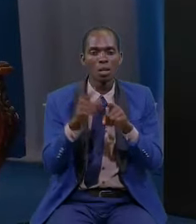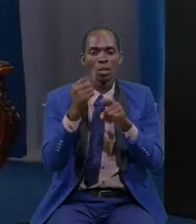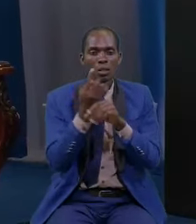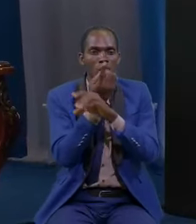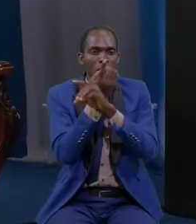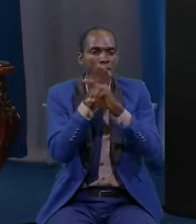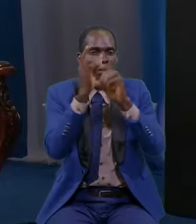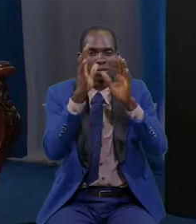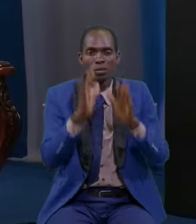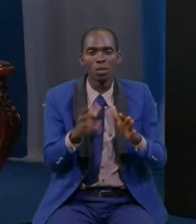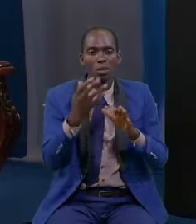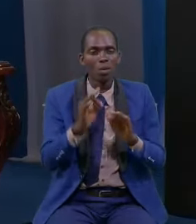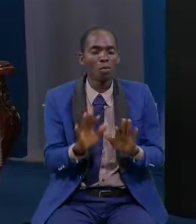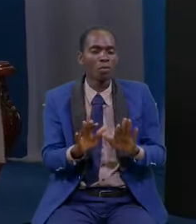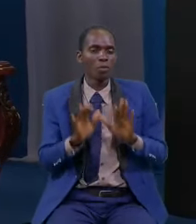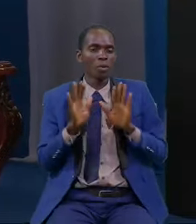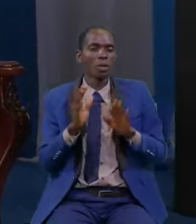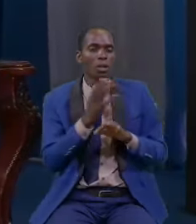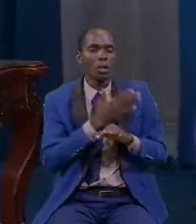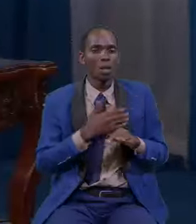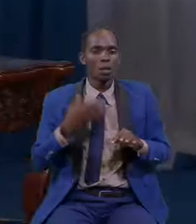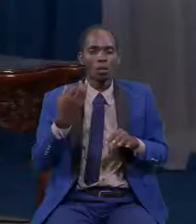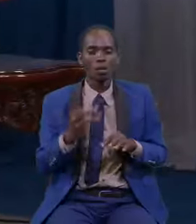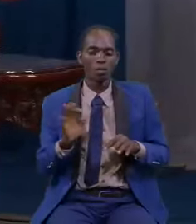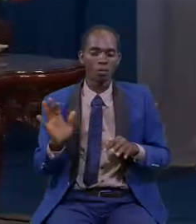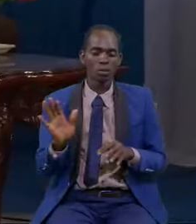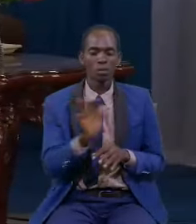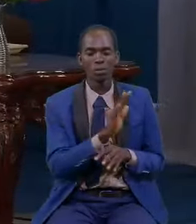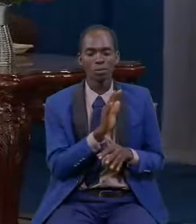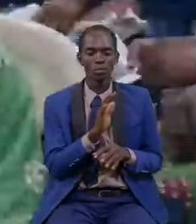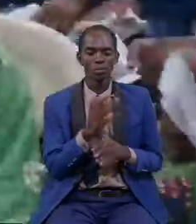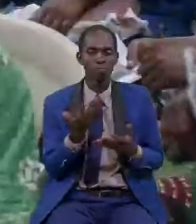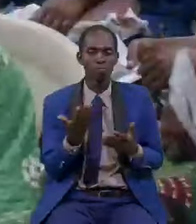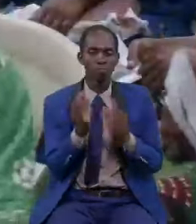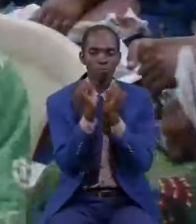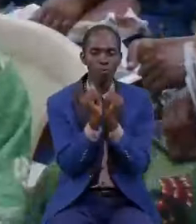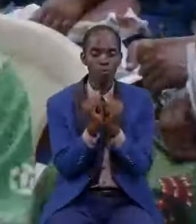and from bondage. Congratulations, today you're free.